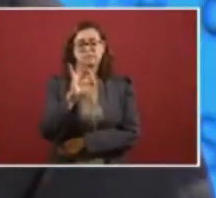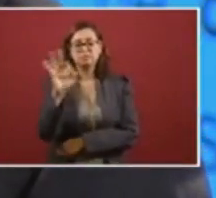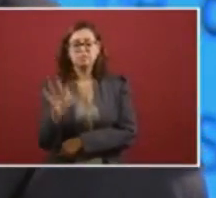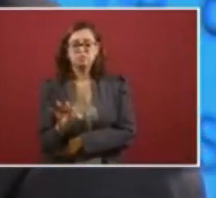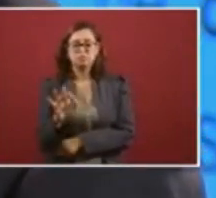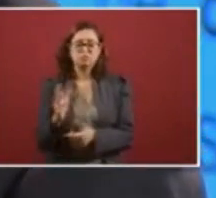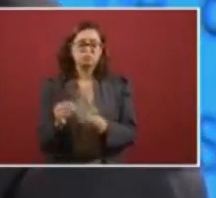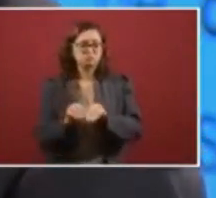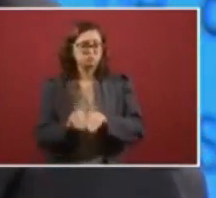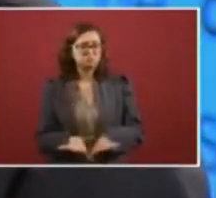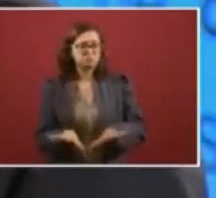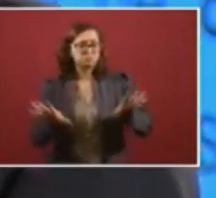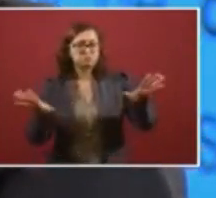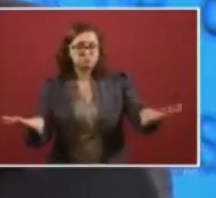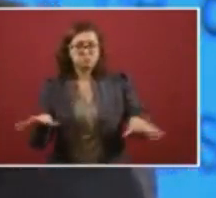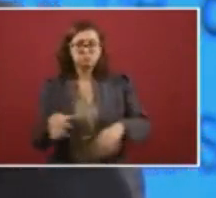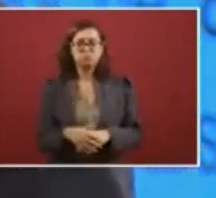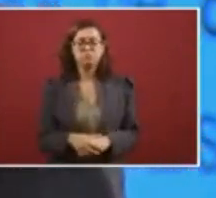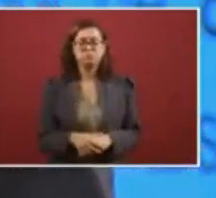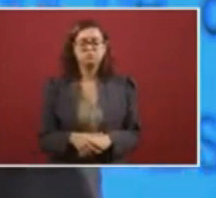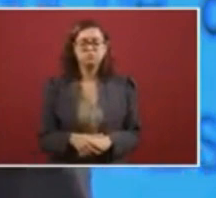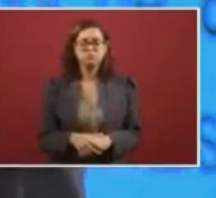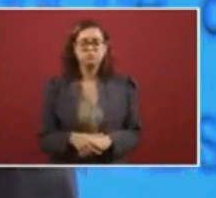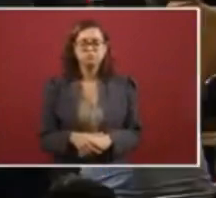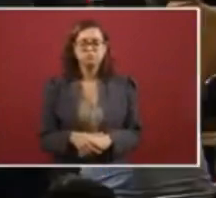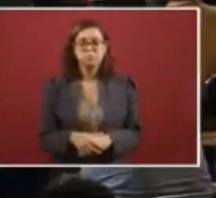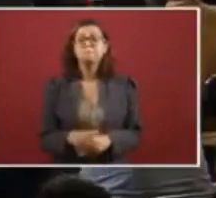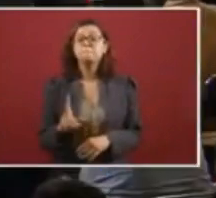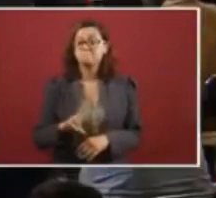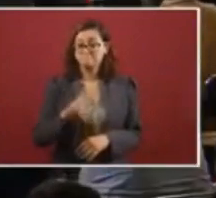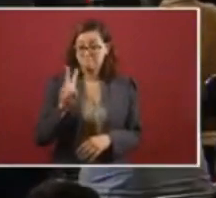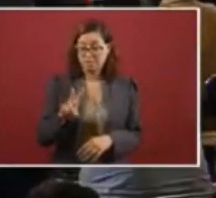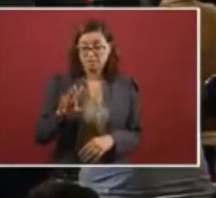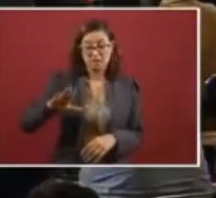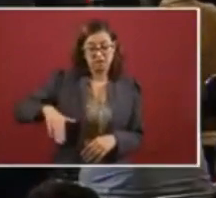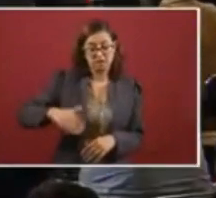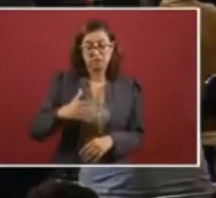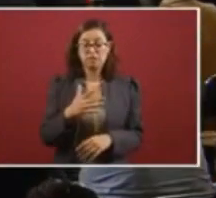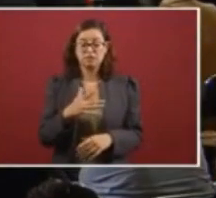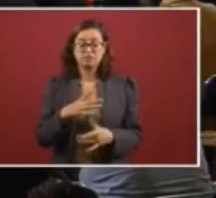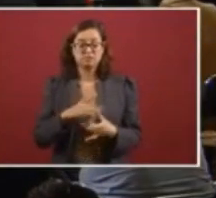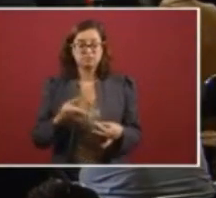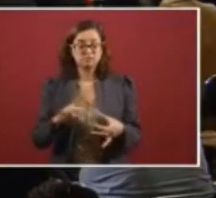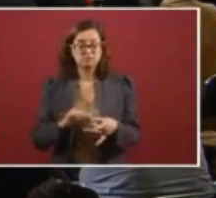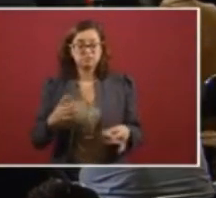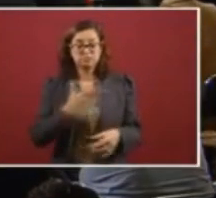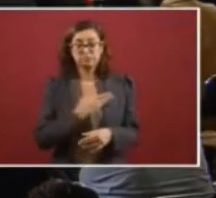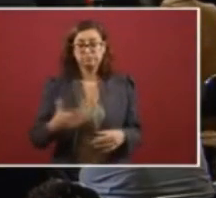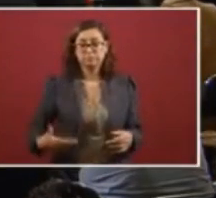37 for the industrial, national industry,